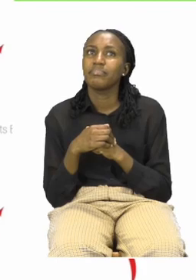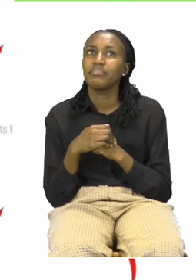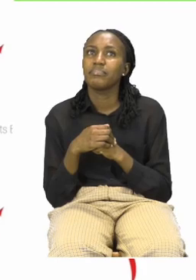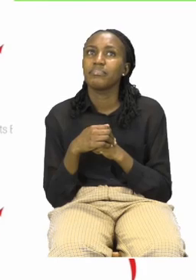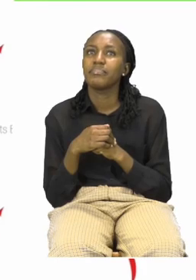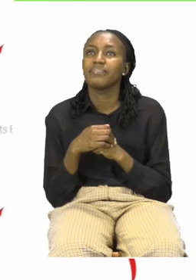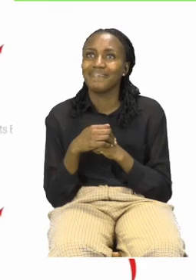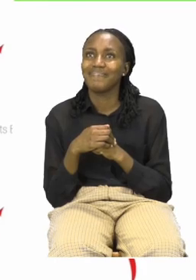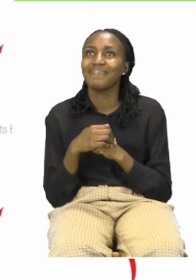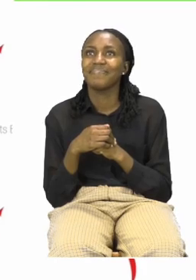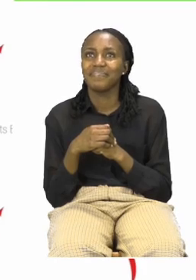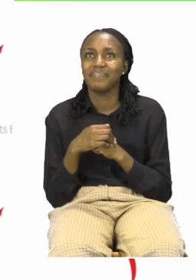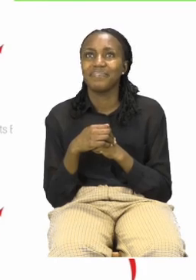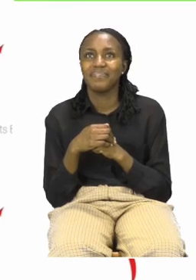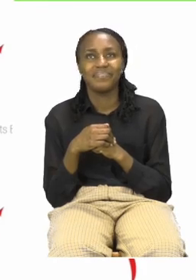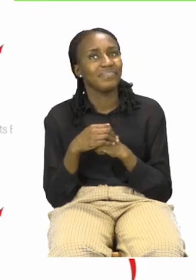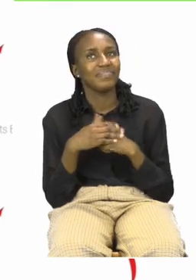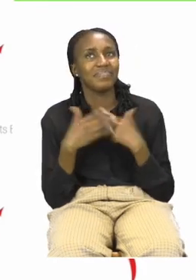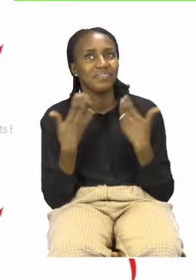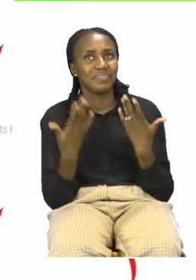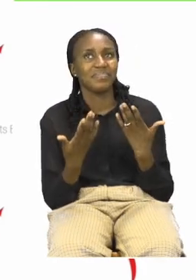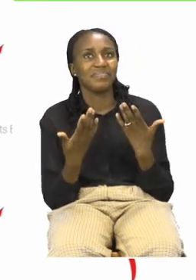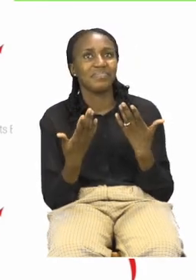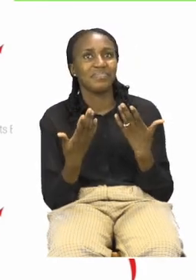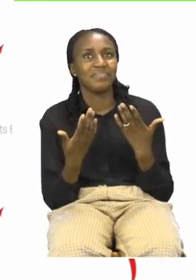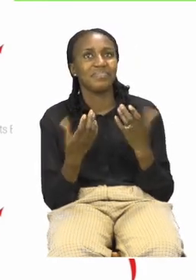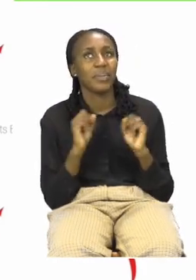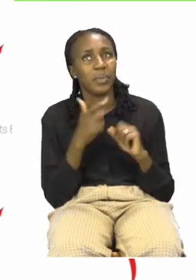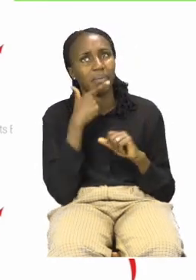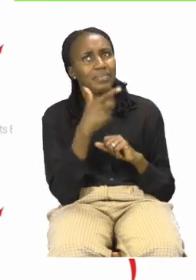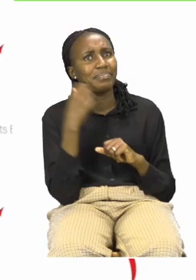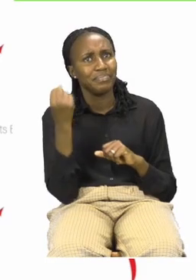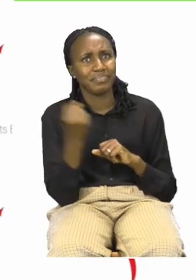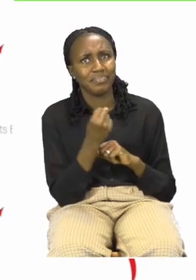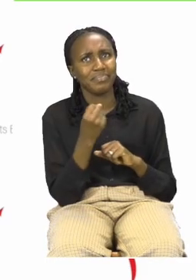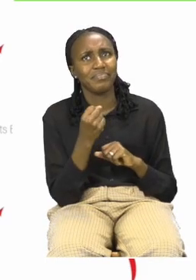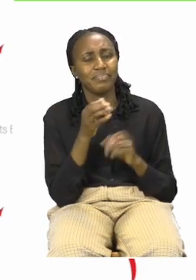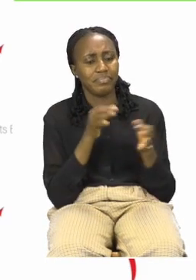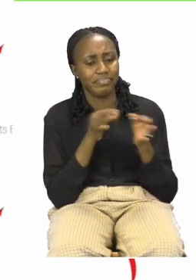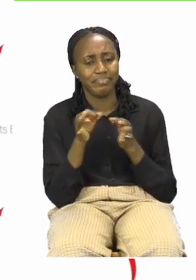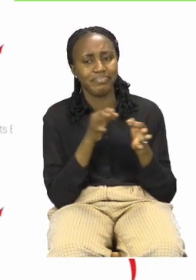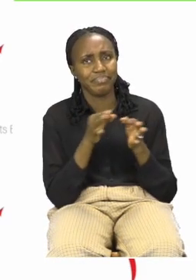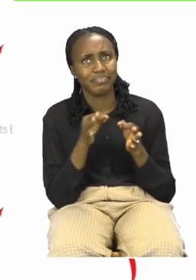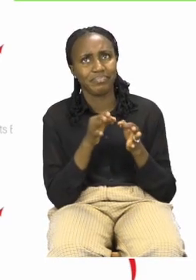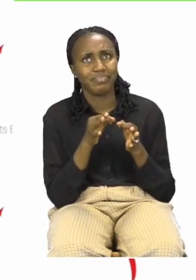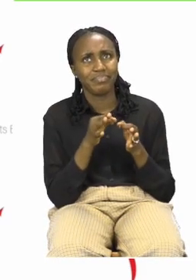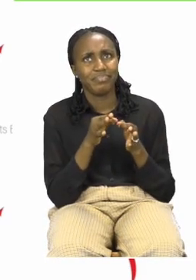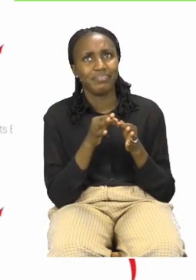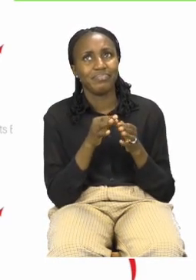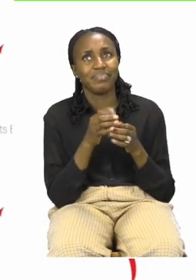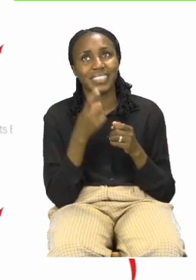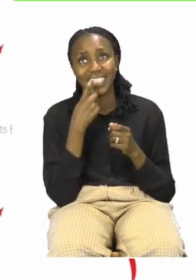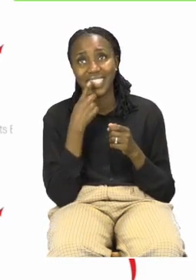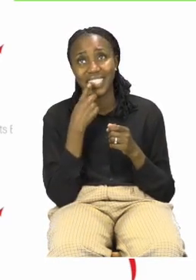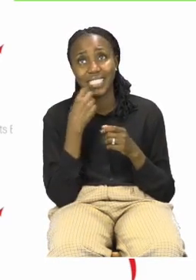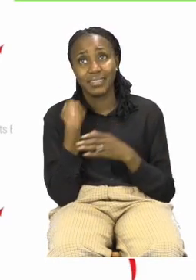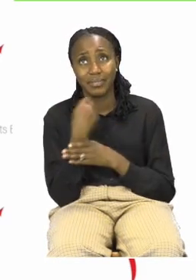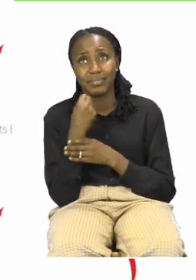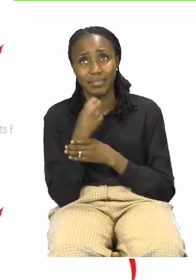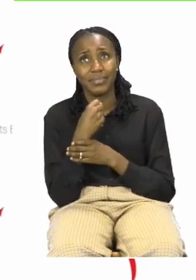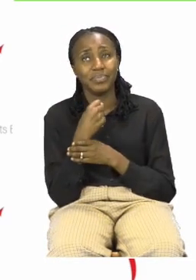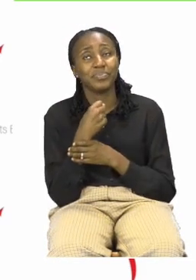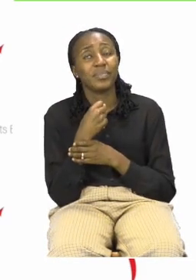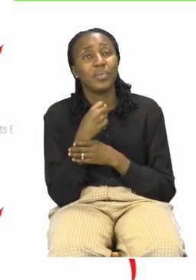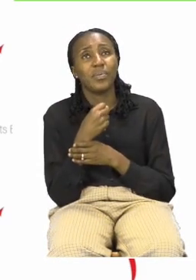shots. Well, Ms. Lance, thank you for gracing us with your elegance. I know golf is a sport of